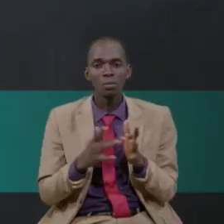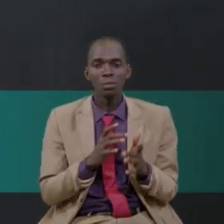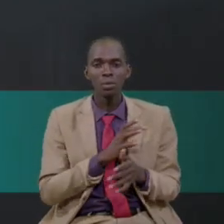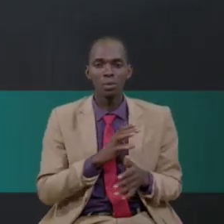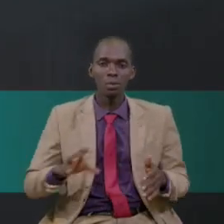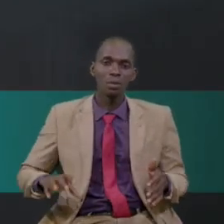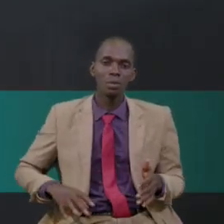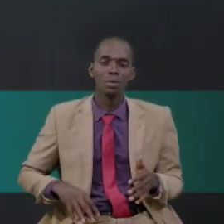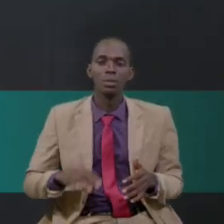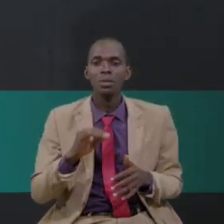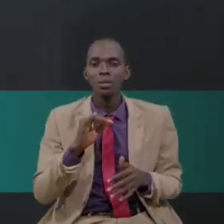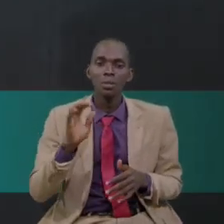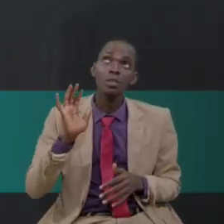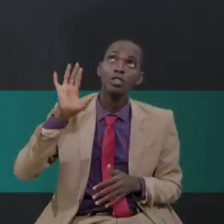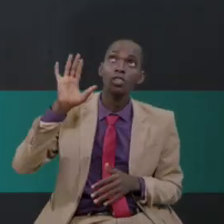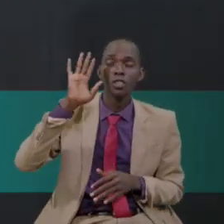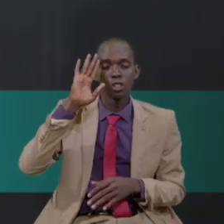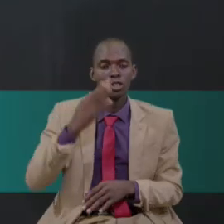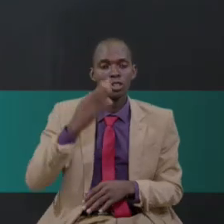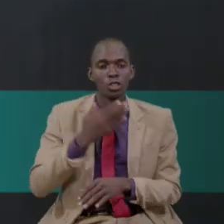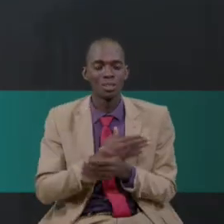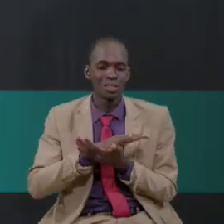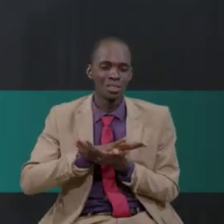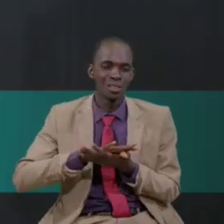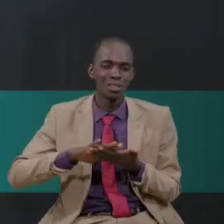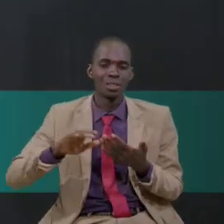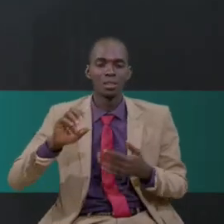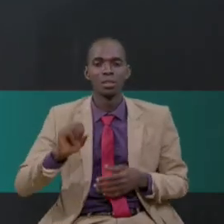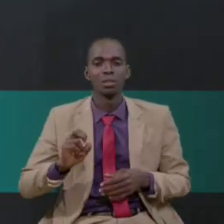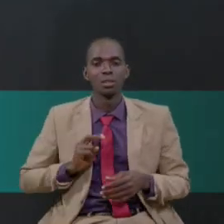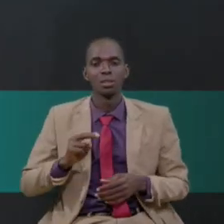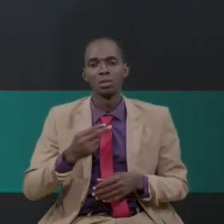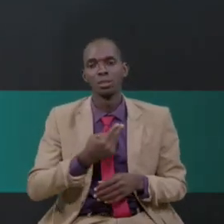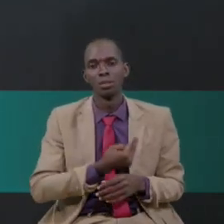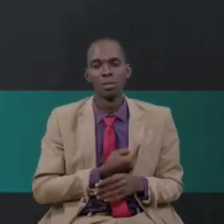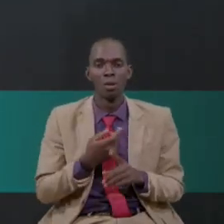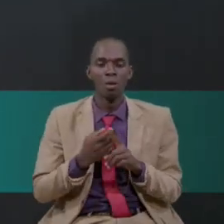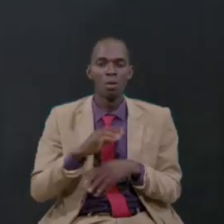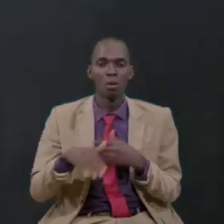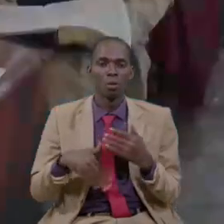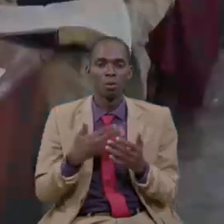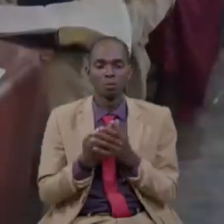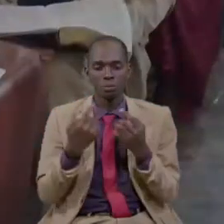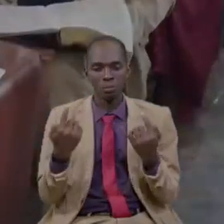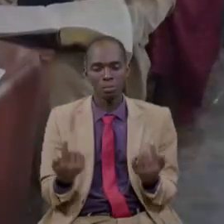Son, cleanseth us from all sin. Amen.